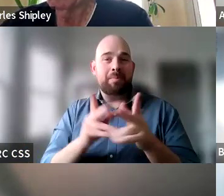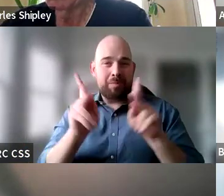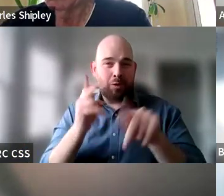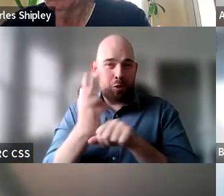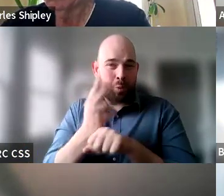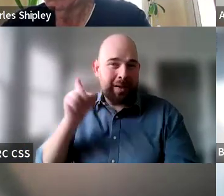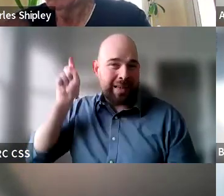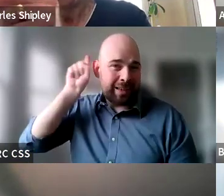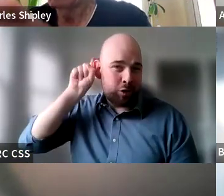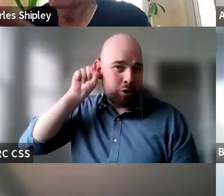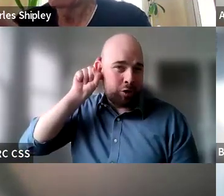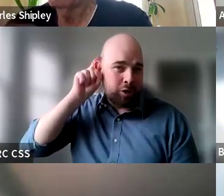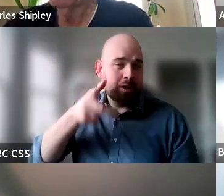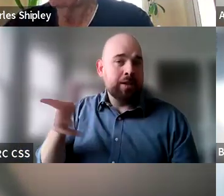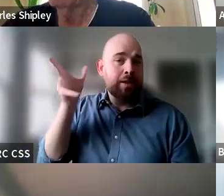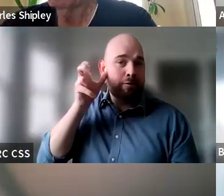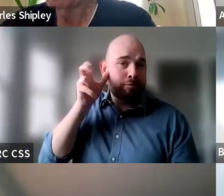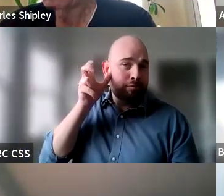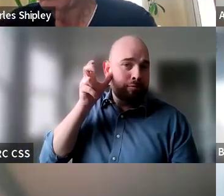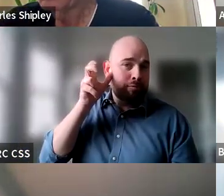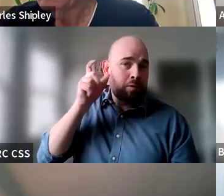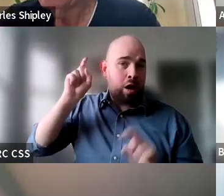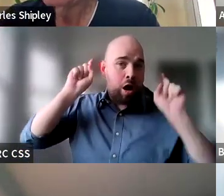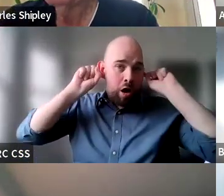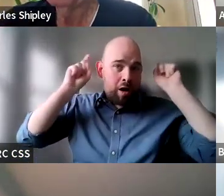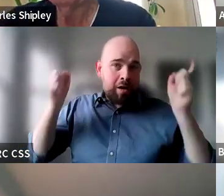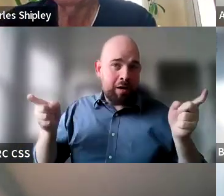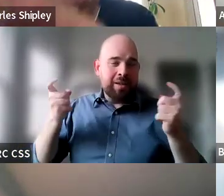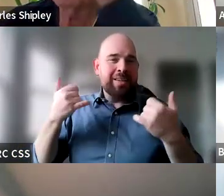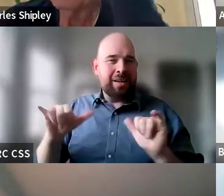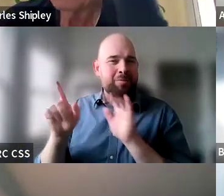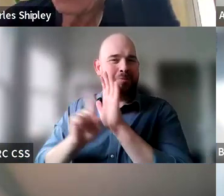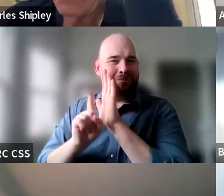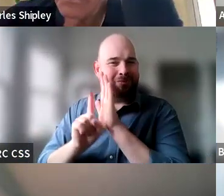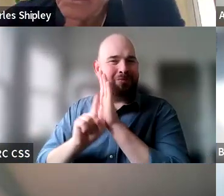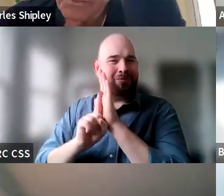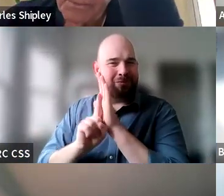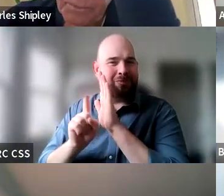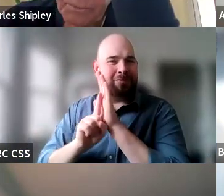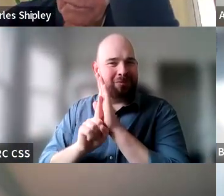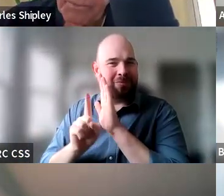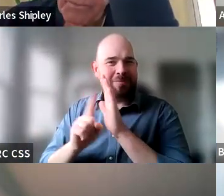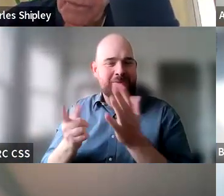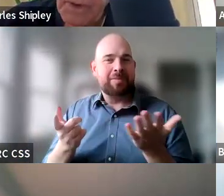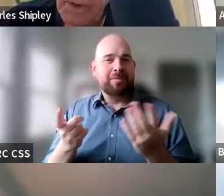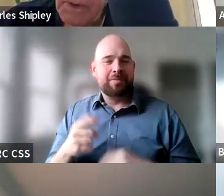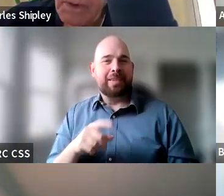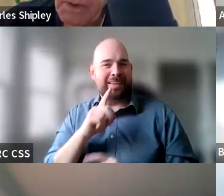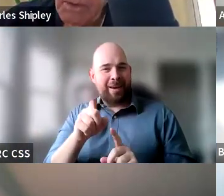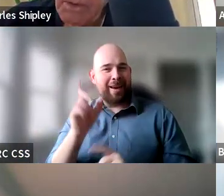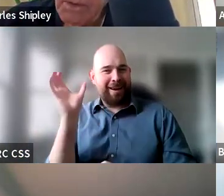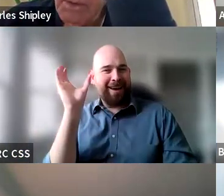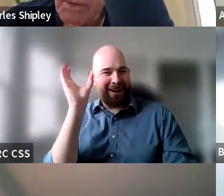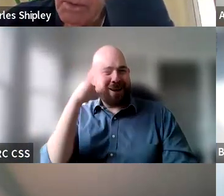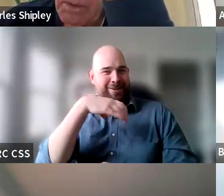continued. Some people that are deaf or hard of hearing use hearing aids, and then when they take them off, they hear that